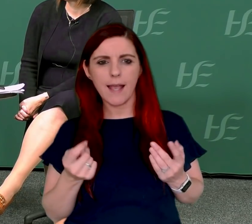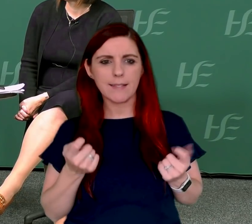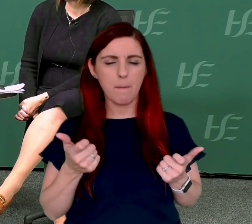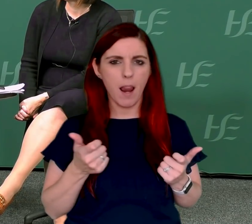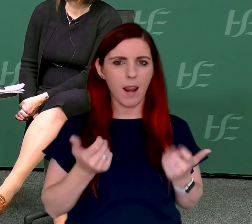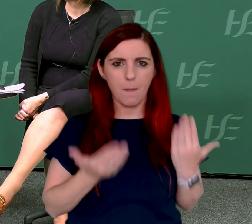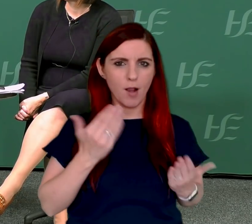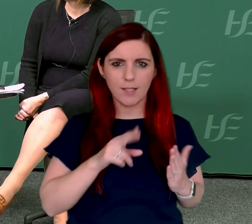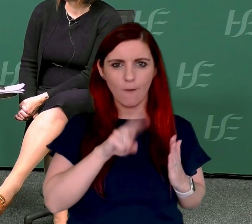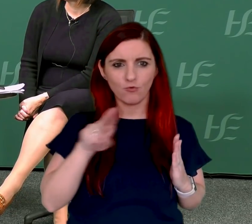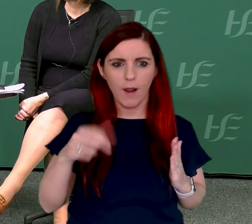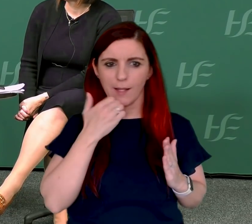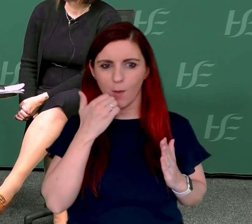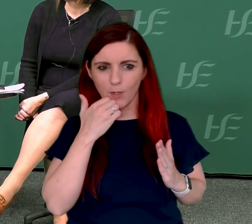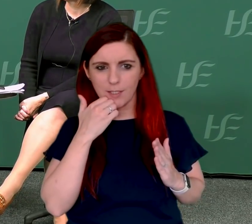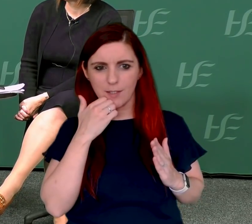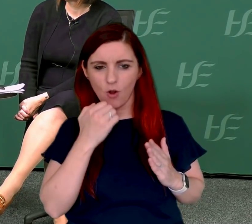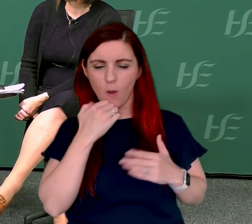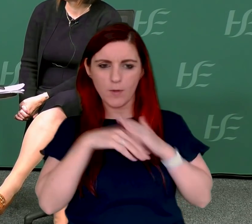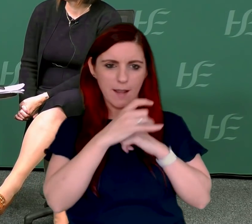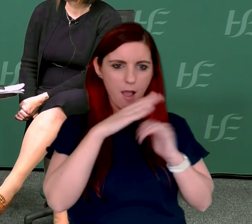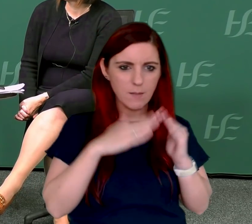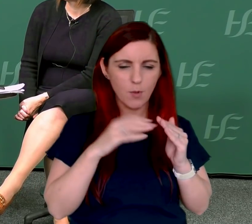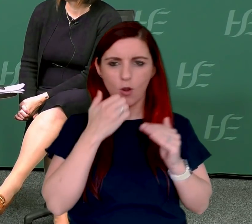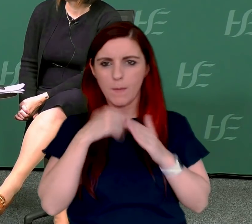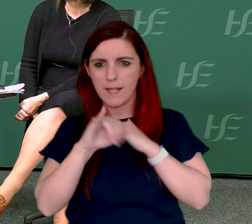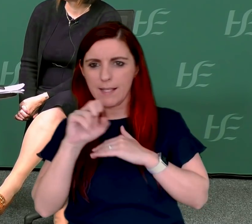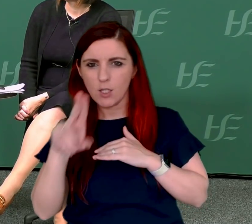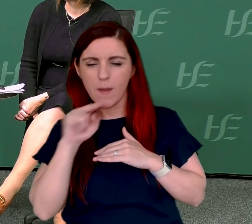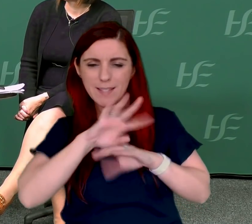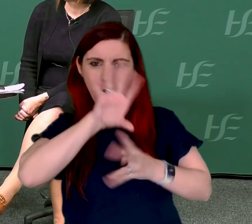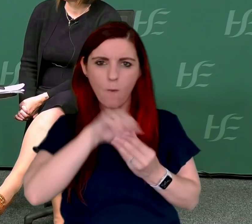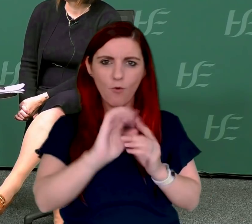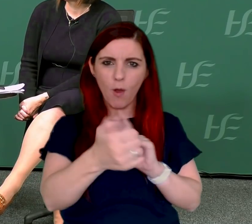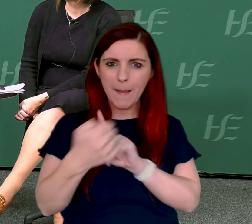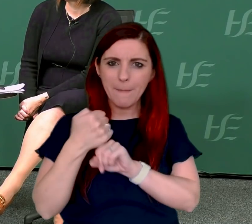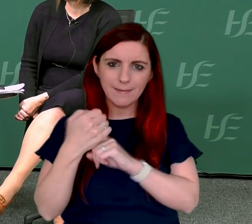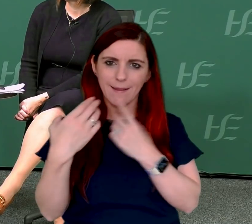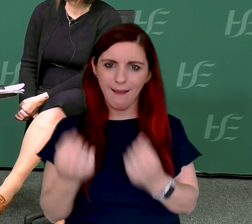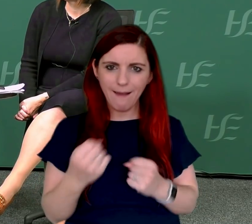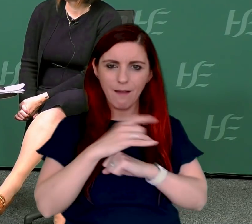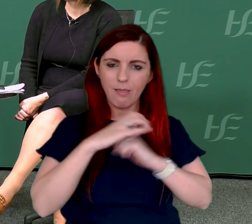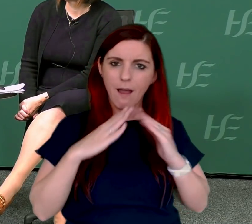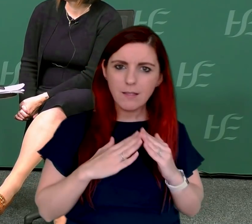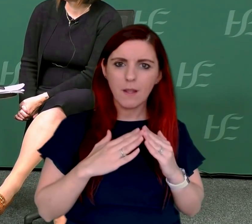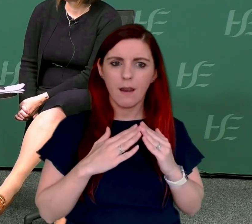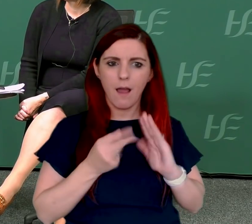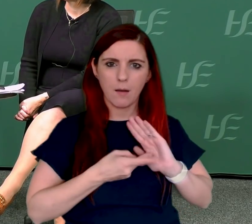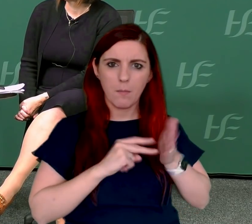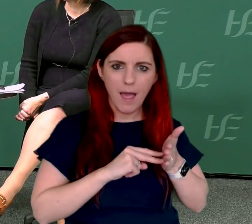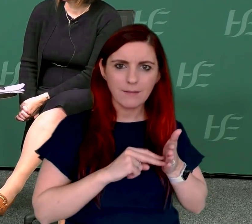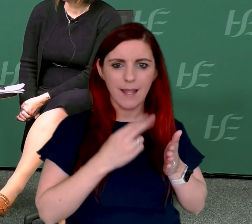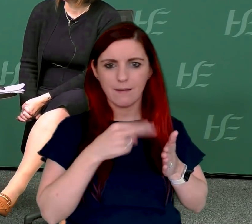trolley numbers, hospitalised cases and ICU. It's the impact it's having on all other elective activity and non-COVID